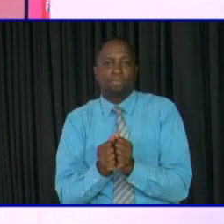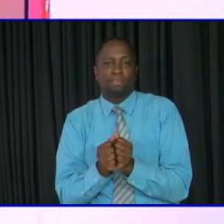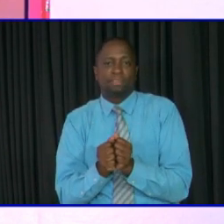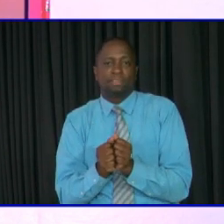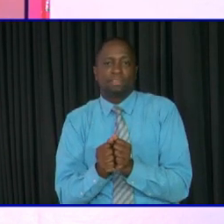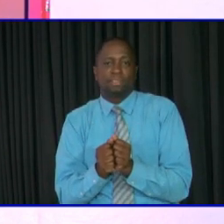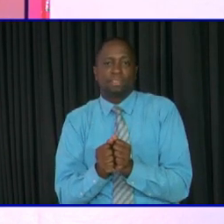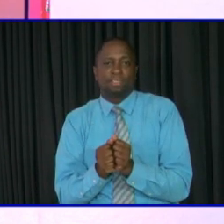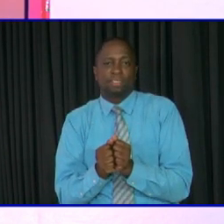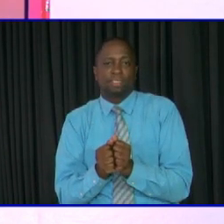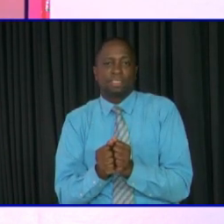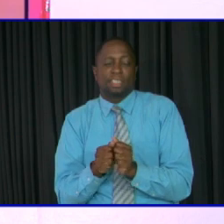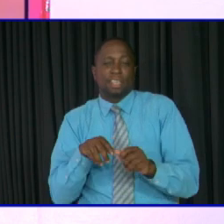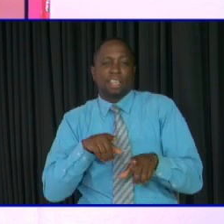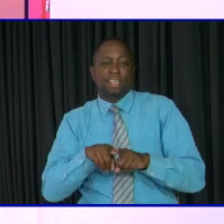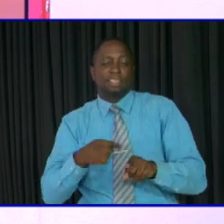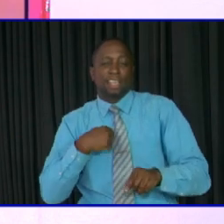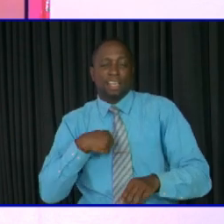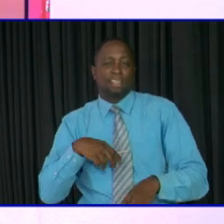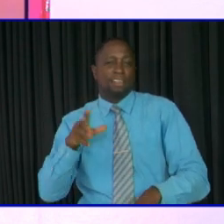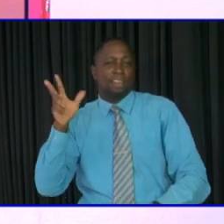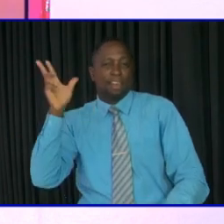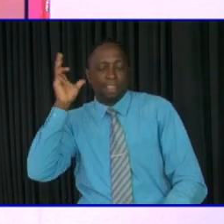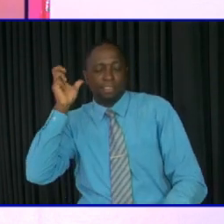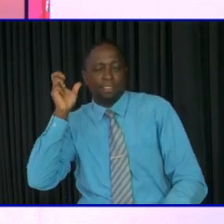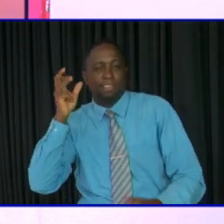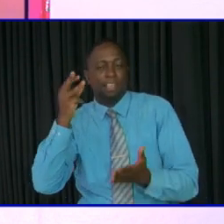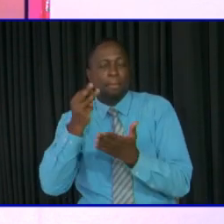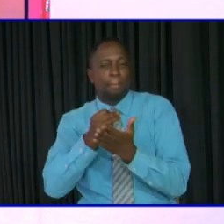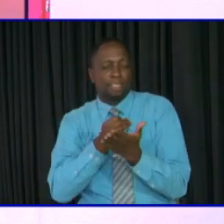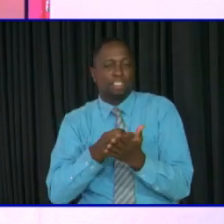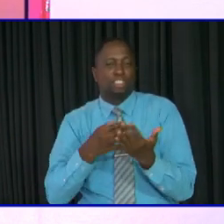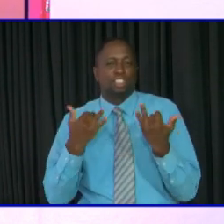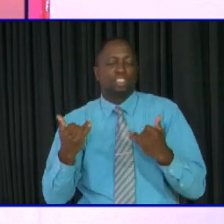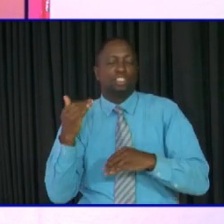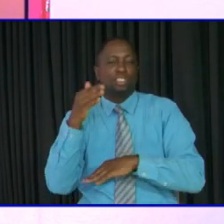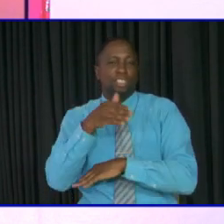And as I listened to the message today, tonight,